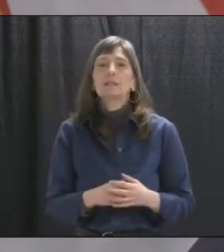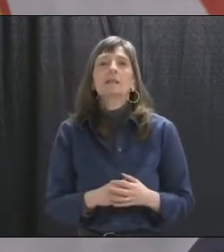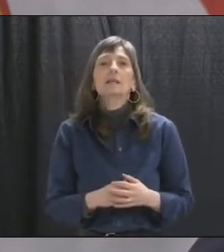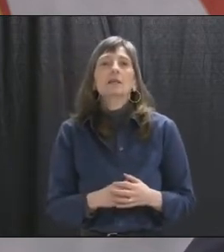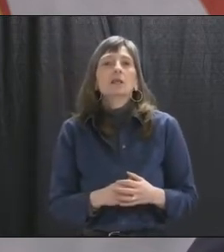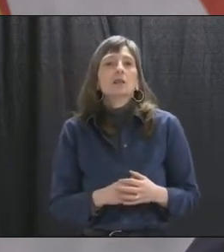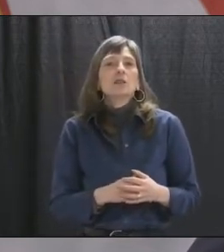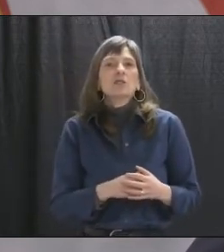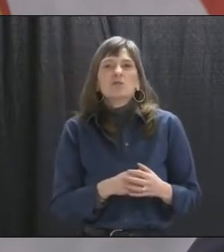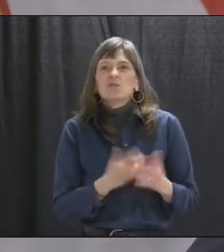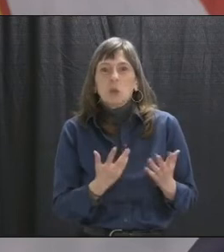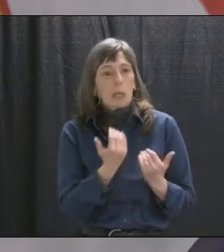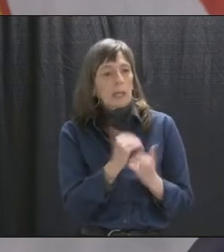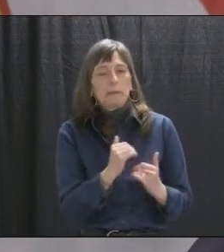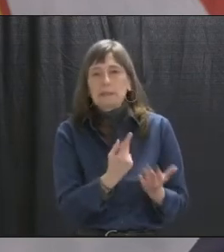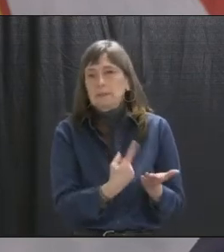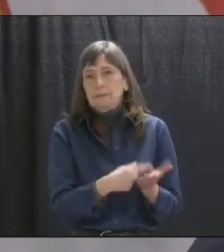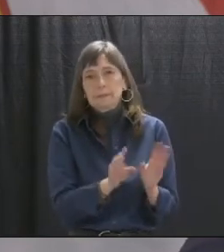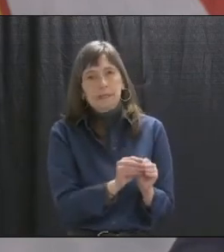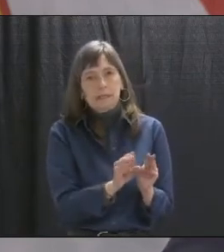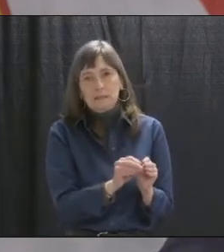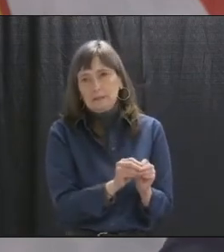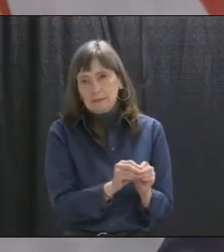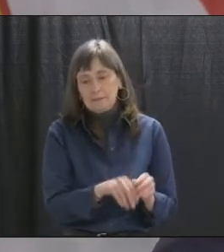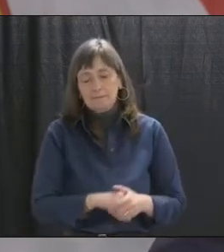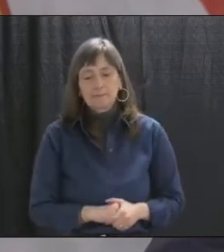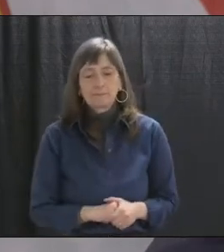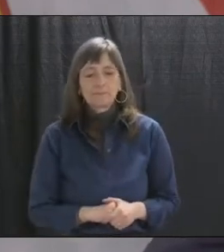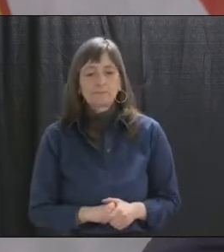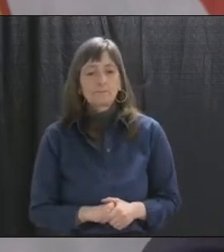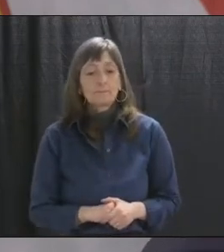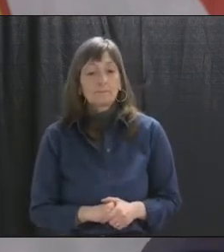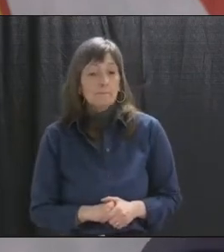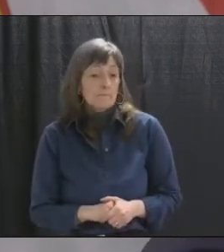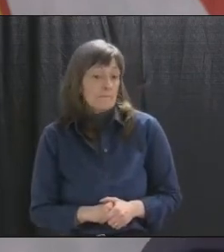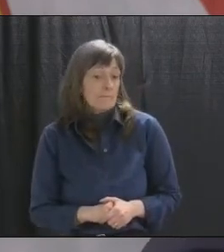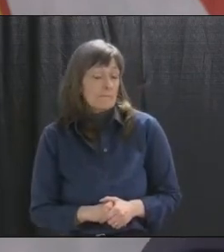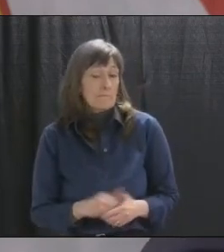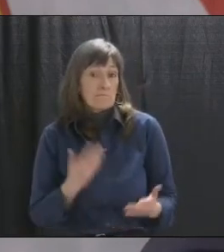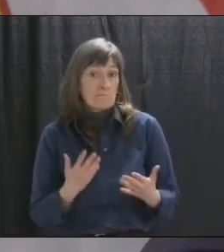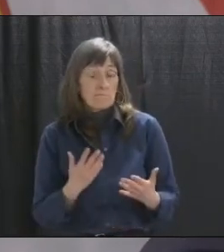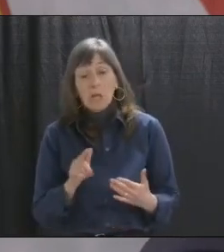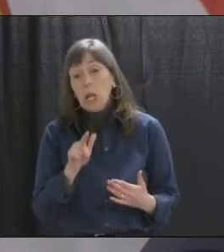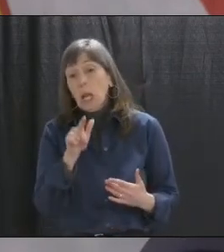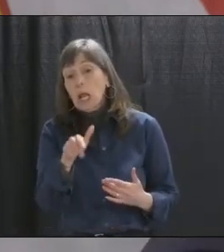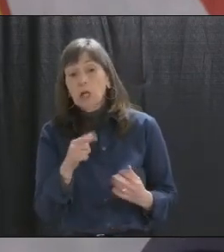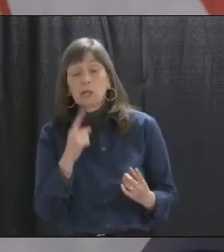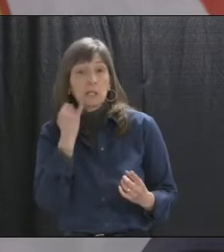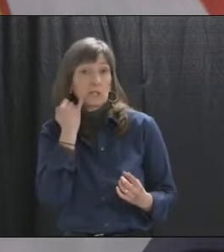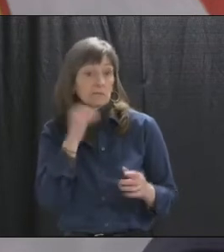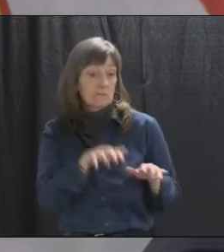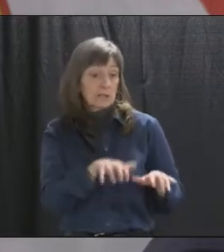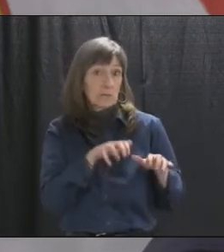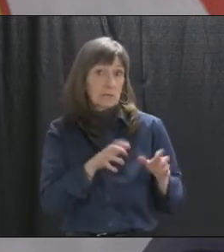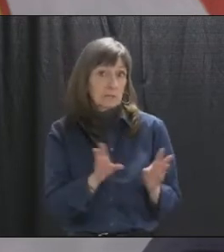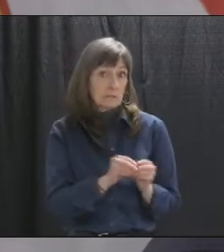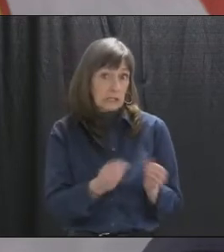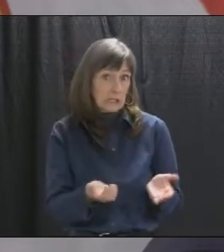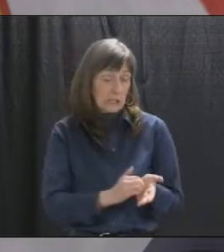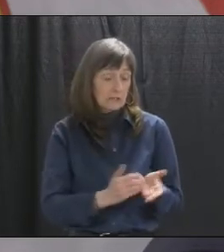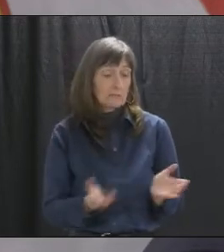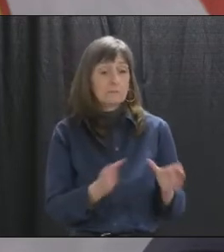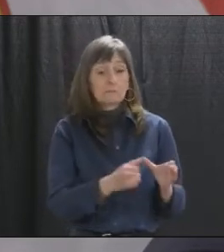things that we had to do. It was a very limited session that we've had. It's not to say that, you know, at some point, if we get back in there, that this and